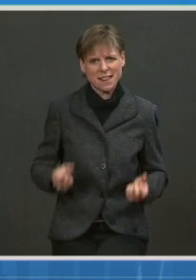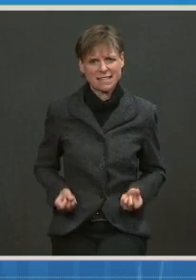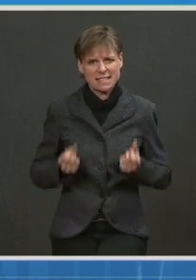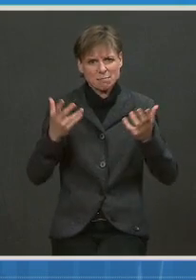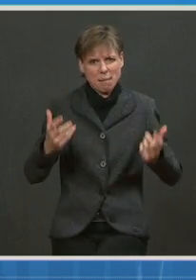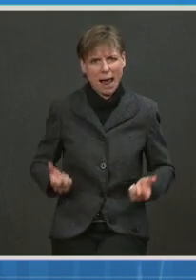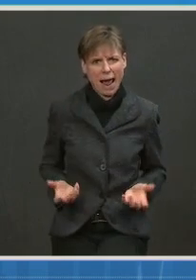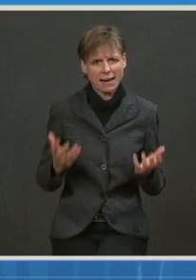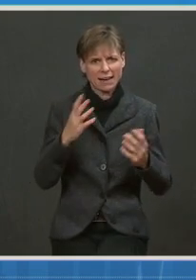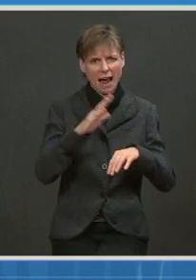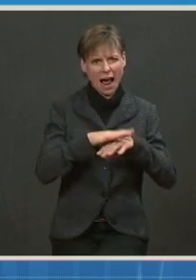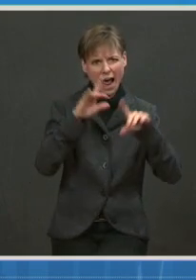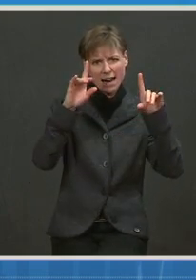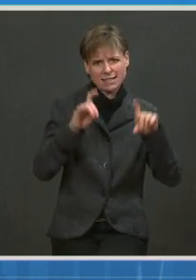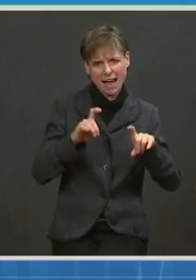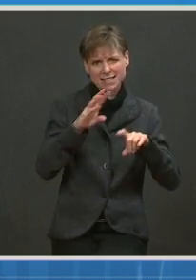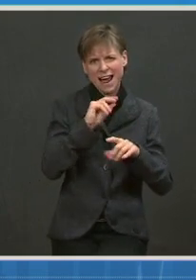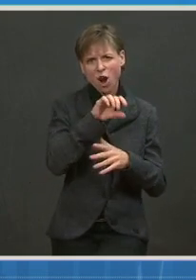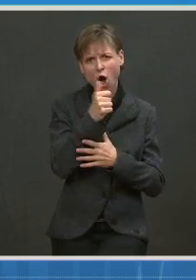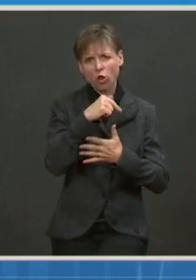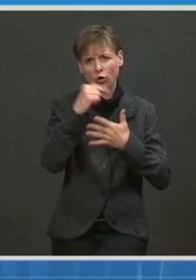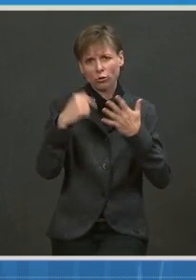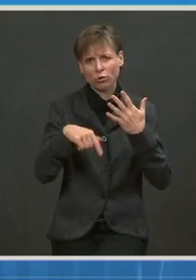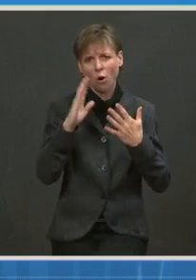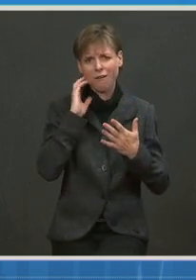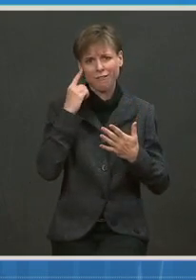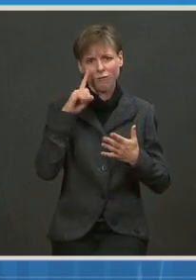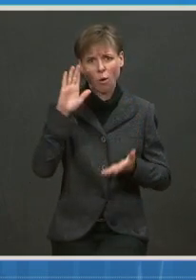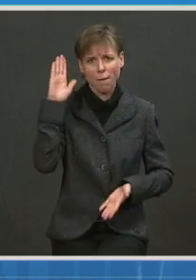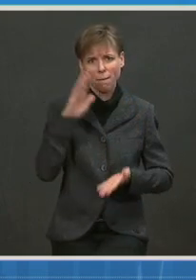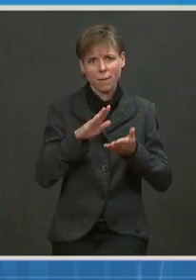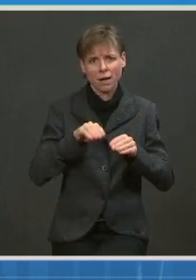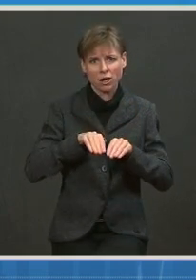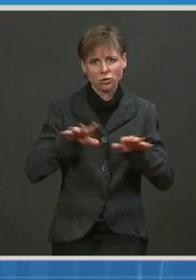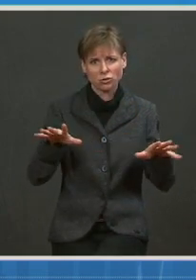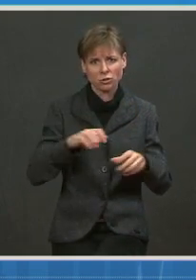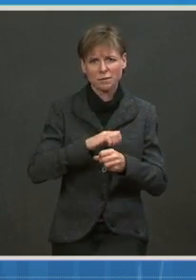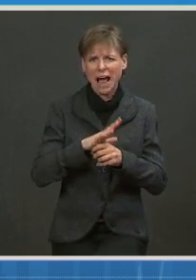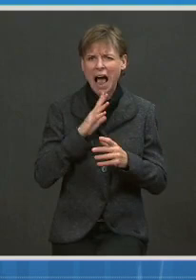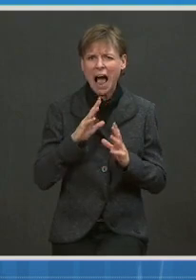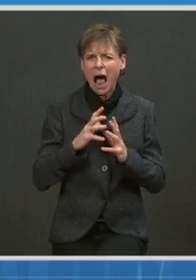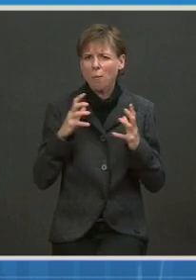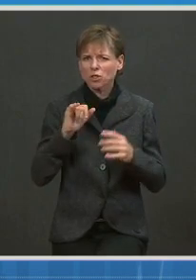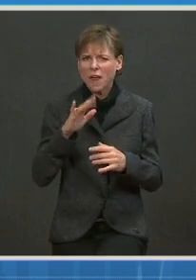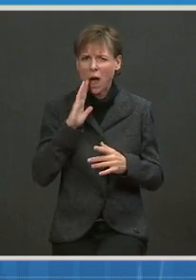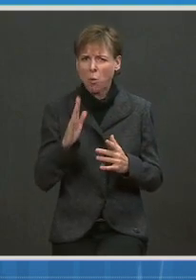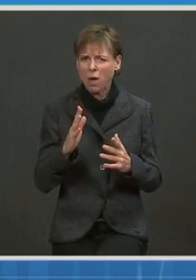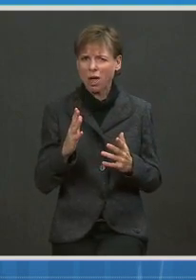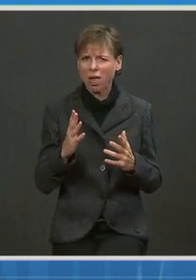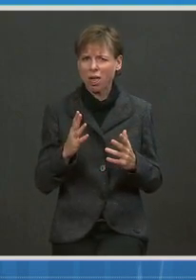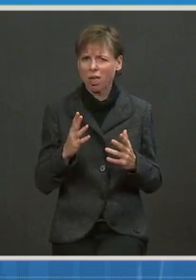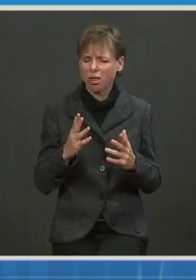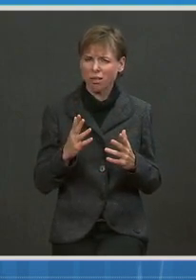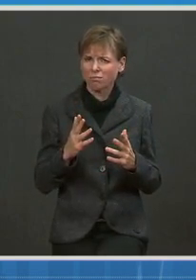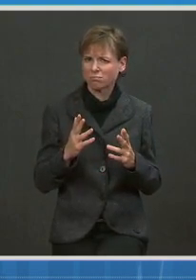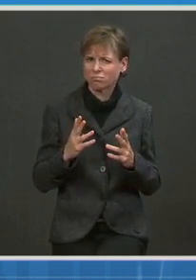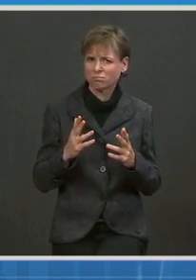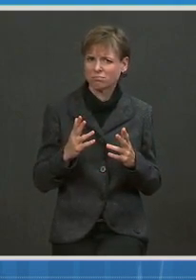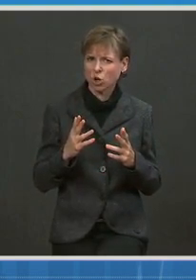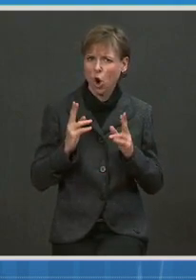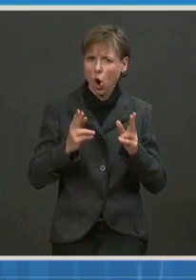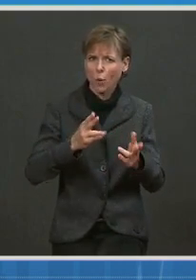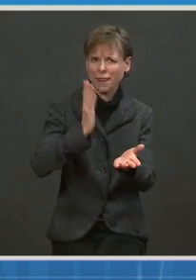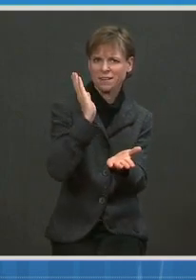measures. How much will this hasten the end of the pandemic or bring about the reopening of schools and the economy? How quickly will